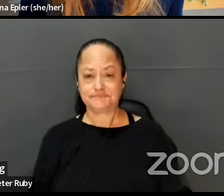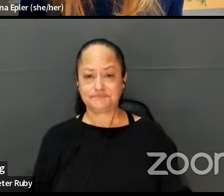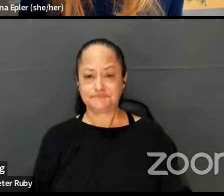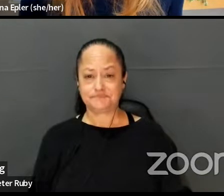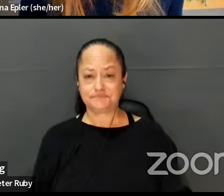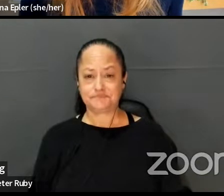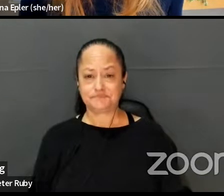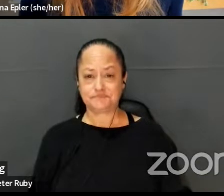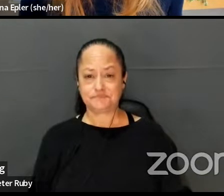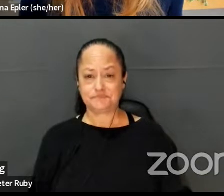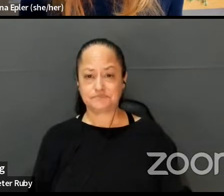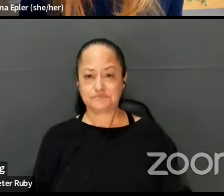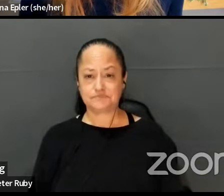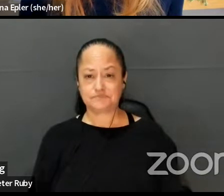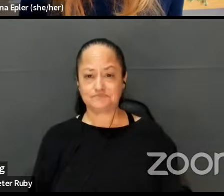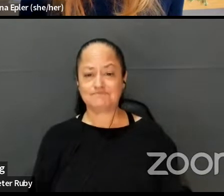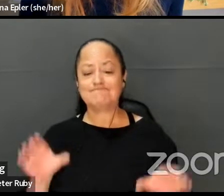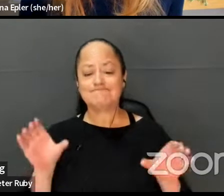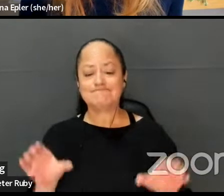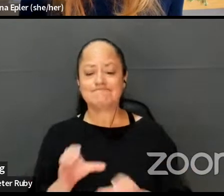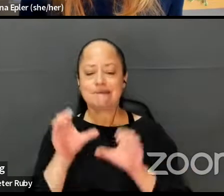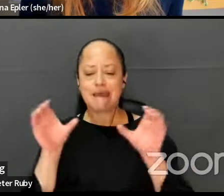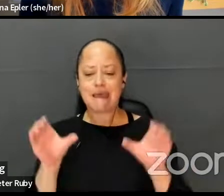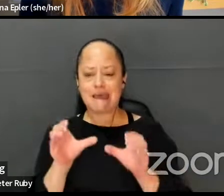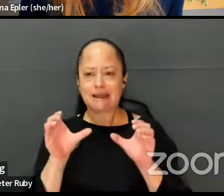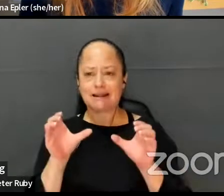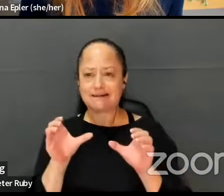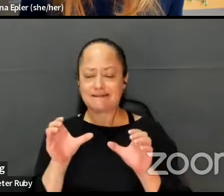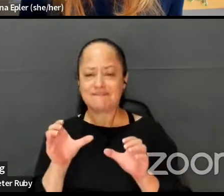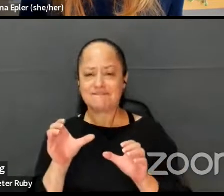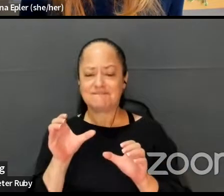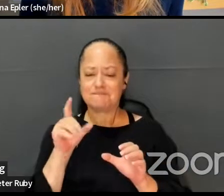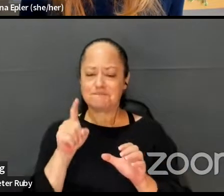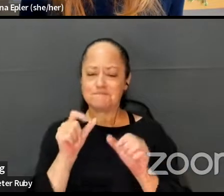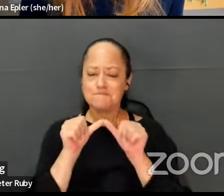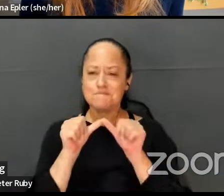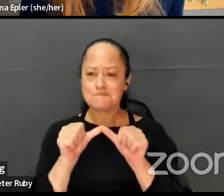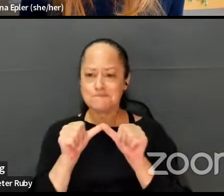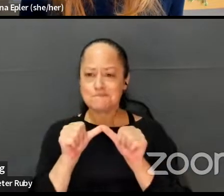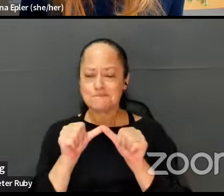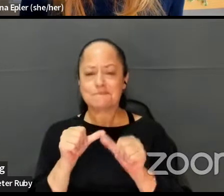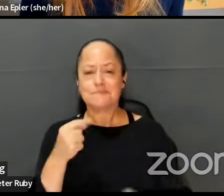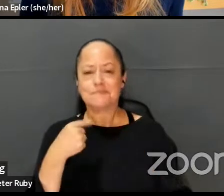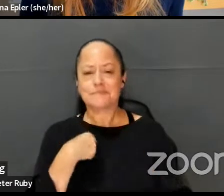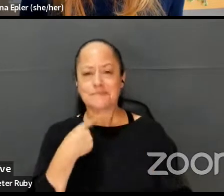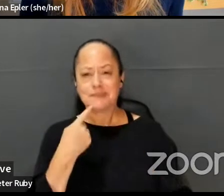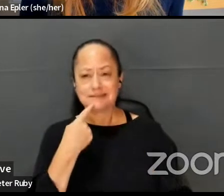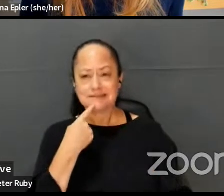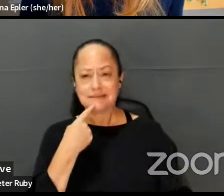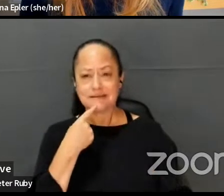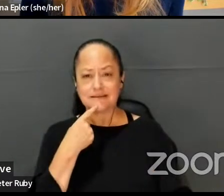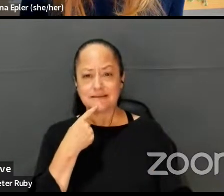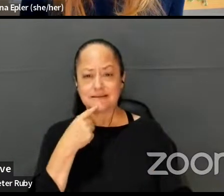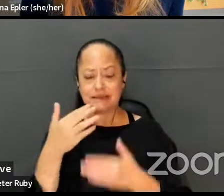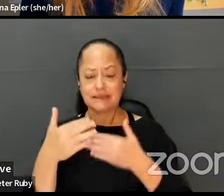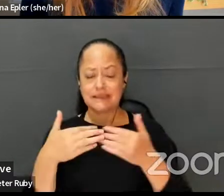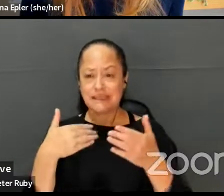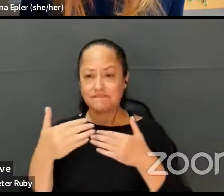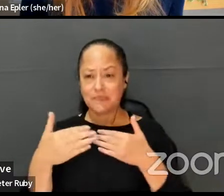It's an active thing, because I always say that even